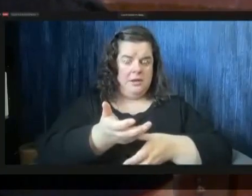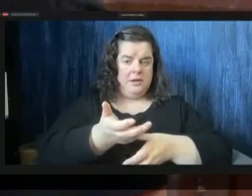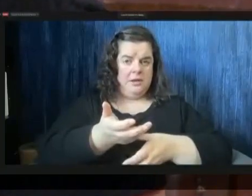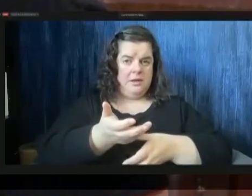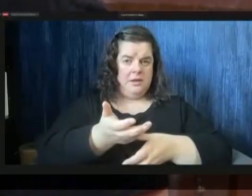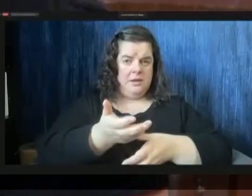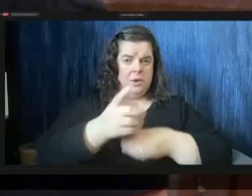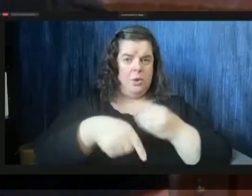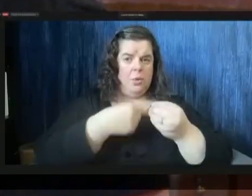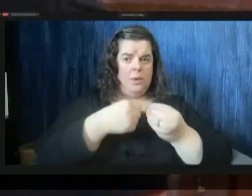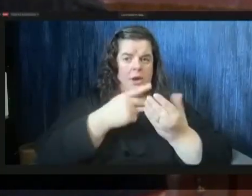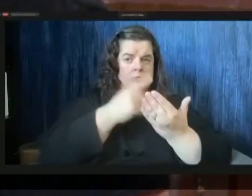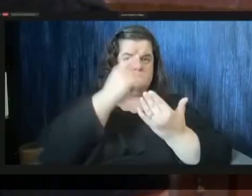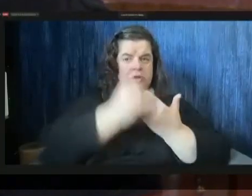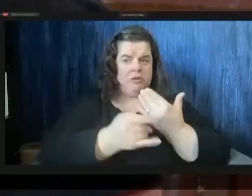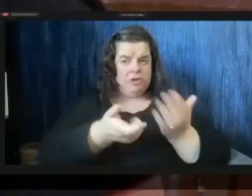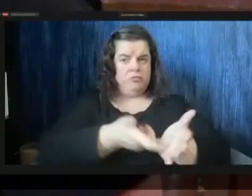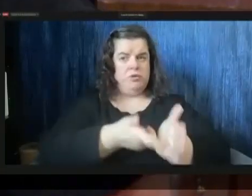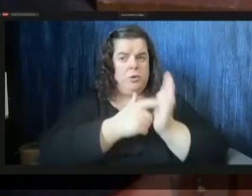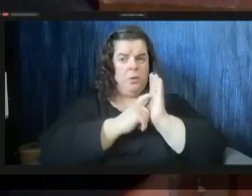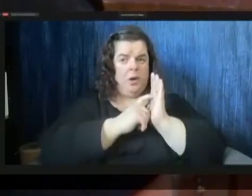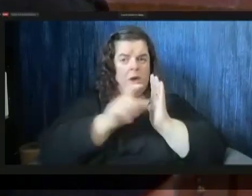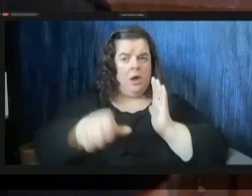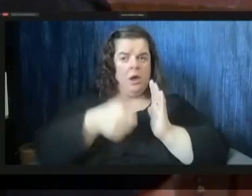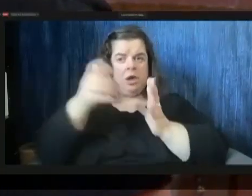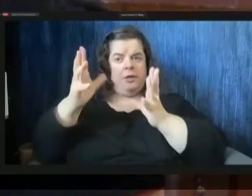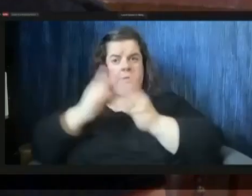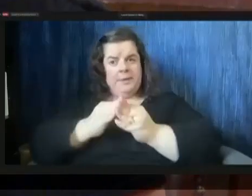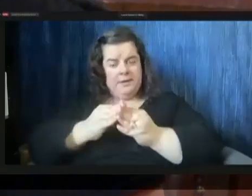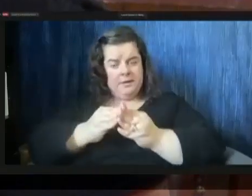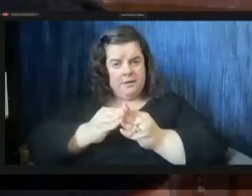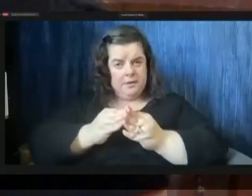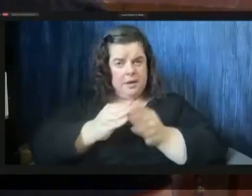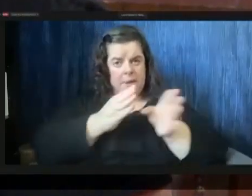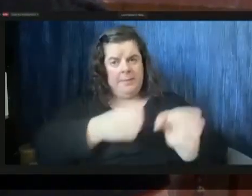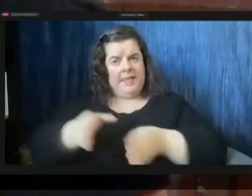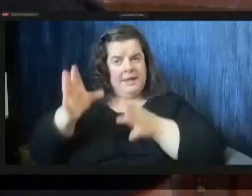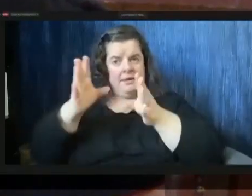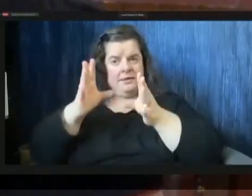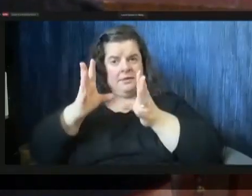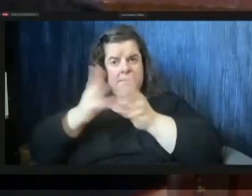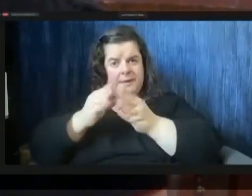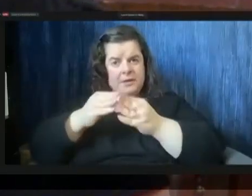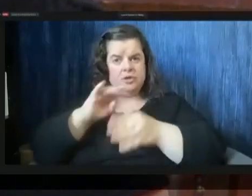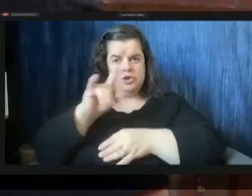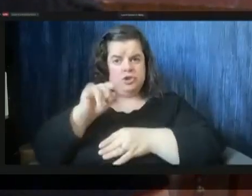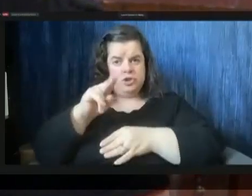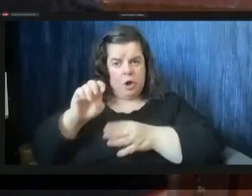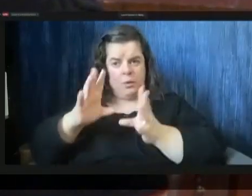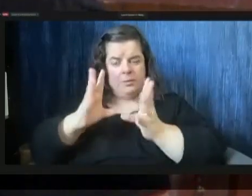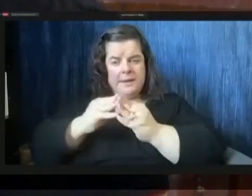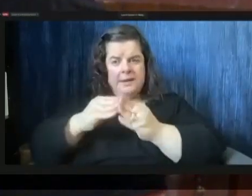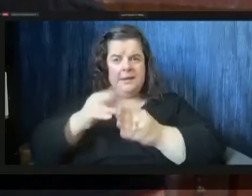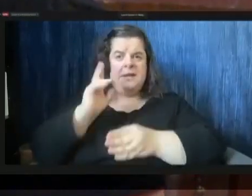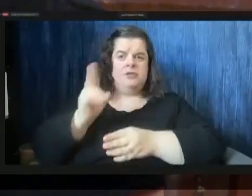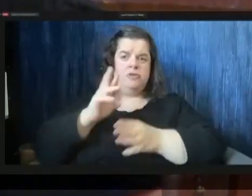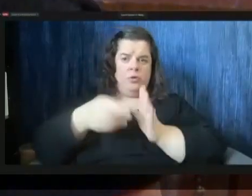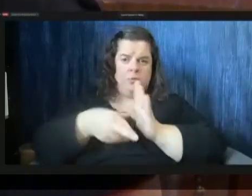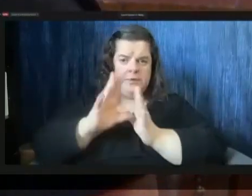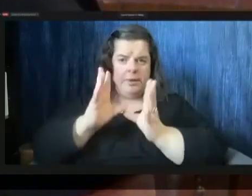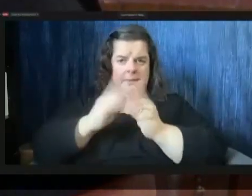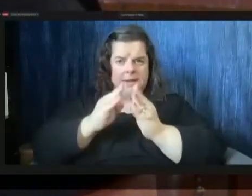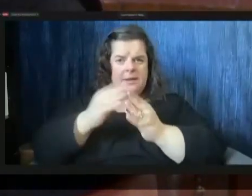when a project requires another meeting, a planning commission meeting, a zoning board meeting, a historical review commission meeting, and our